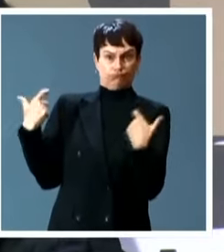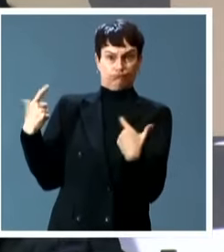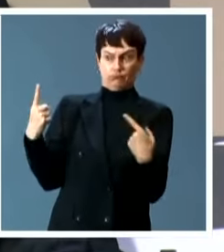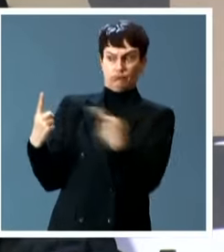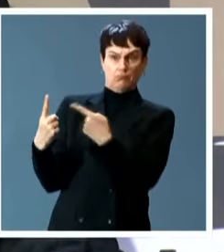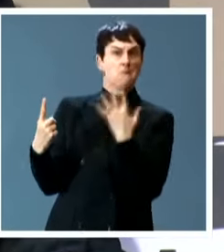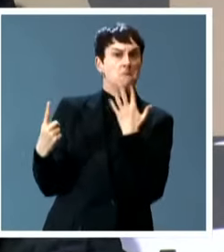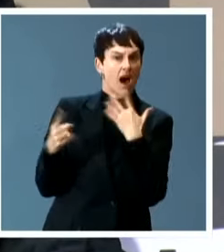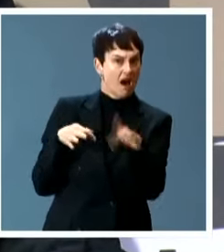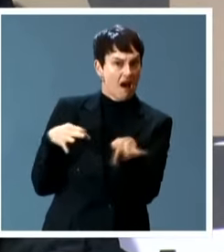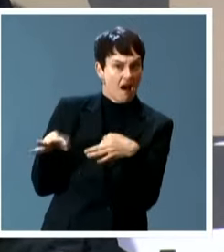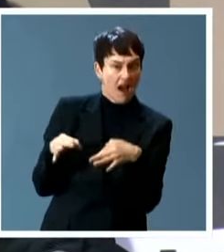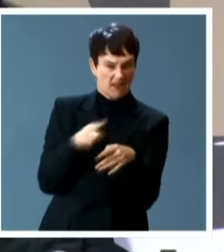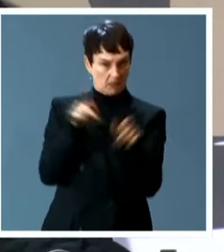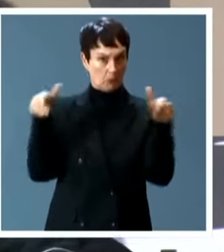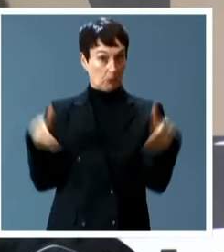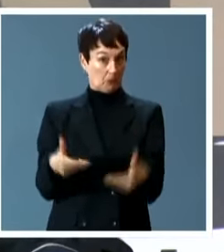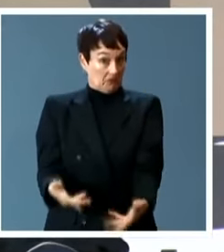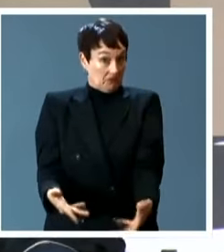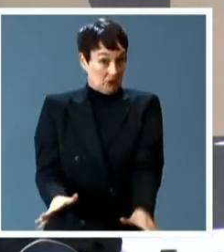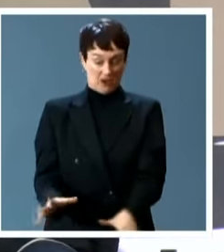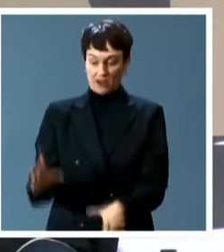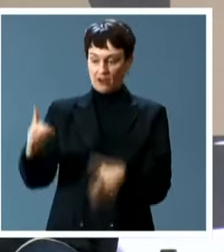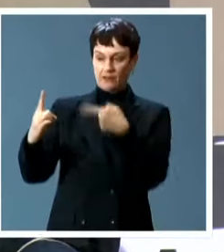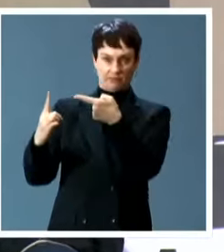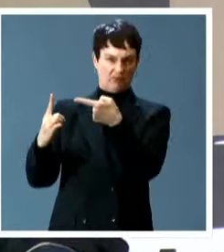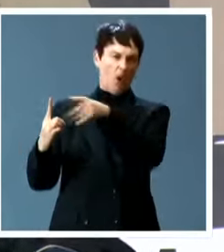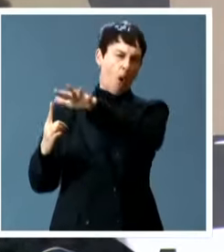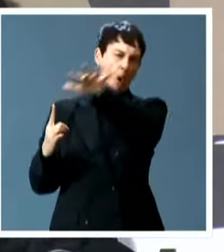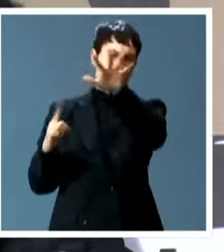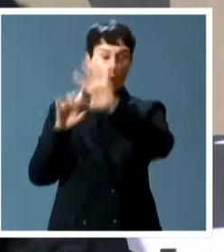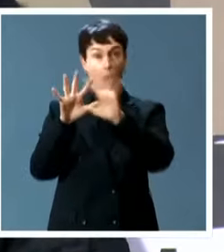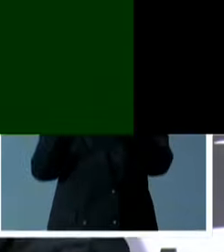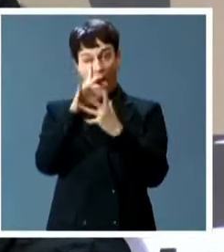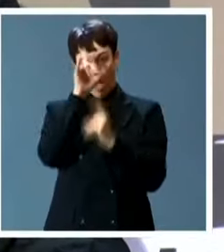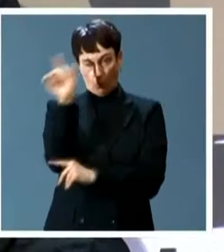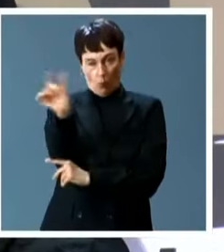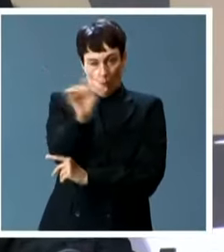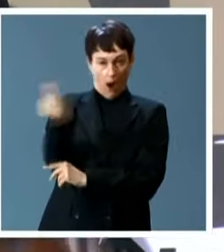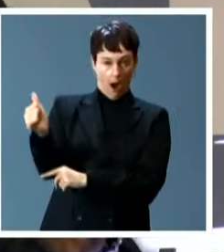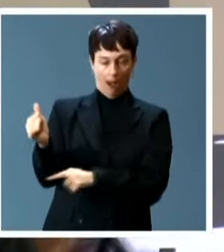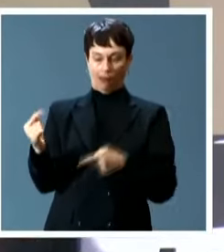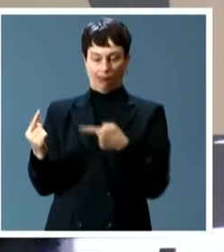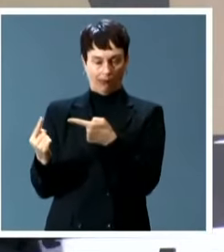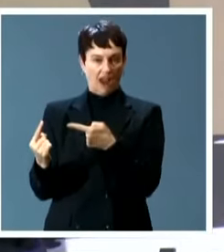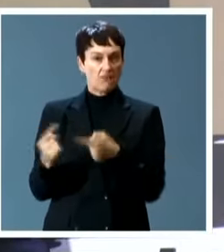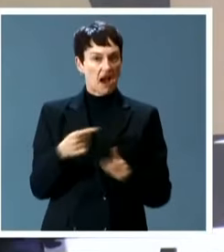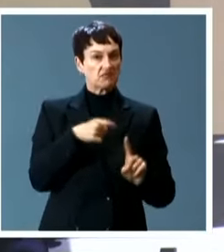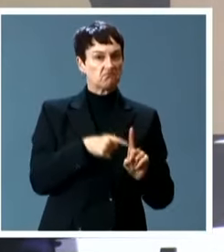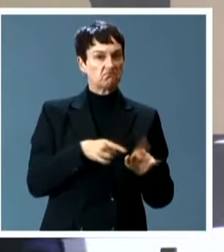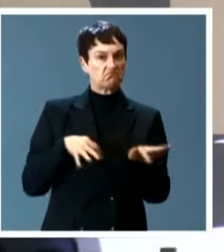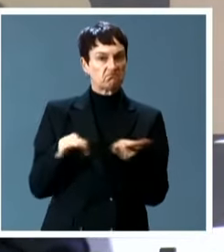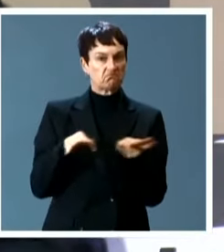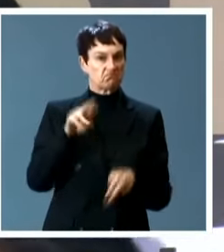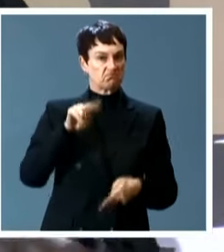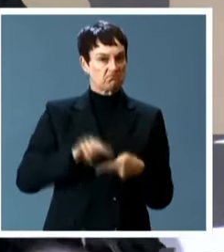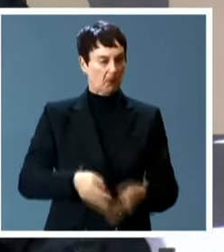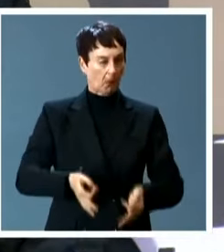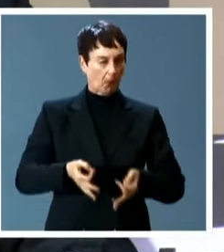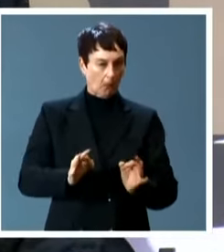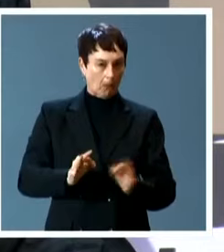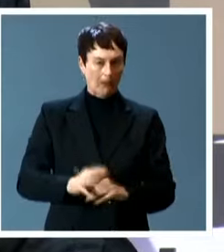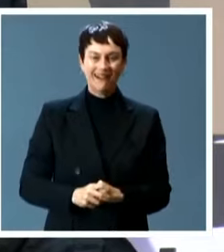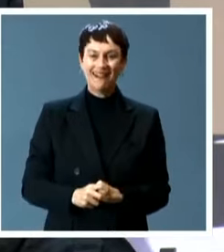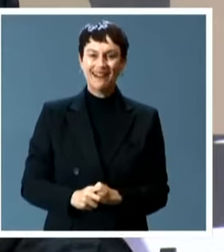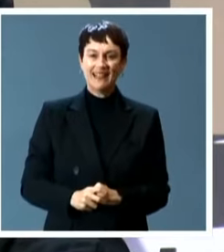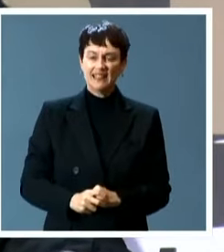lecturer. Not that the UN Secretary General really needs an introduction. Both the position he occupies and the work he